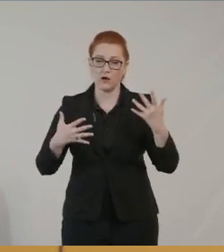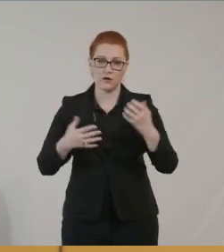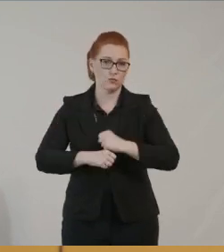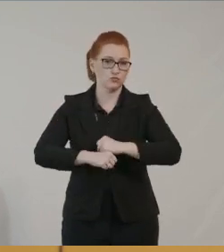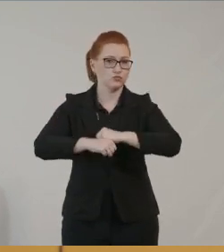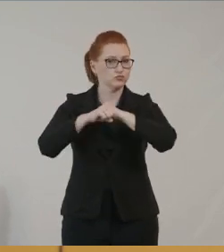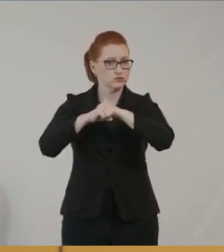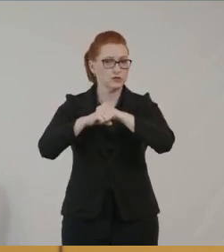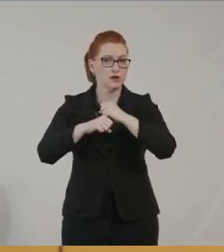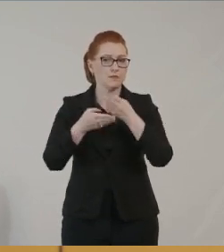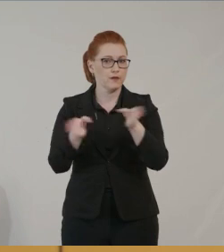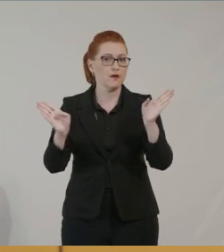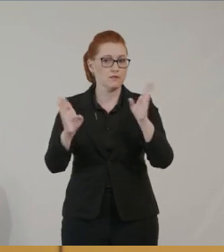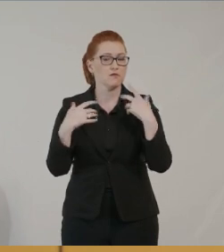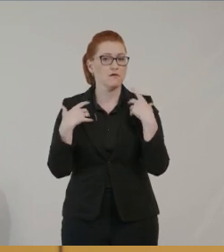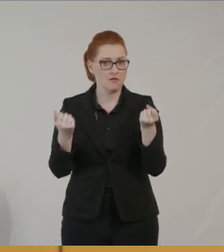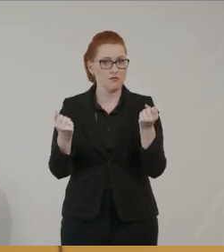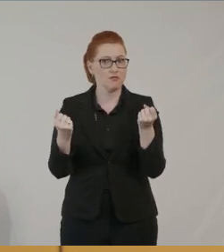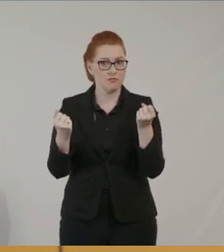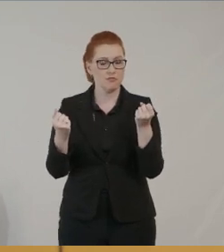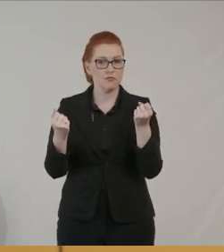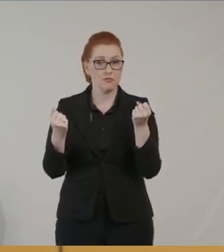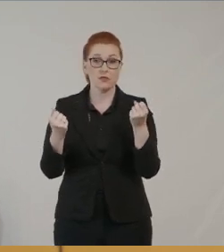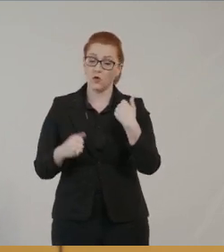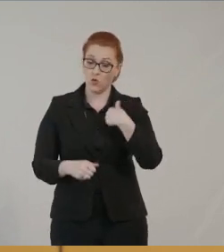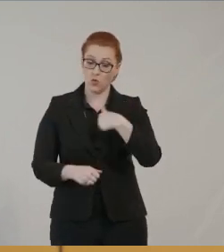about things that we need and need